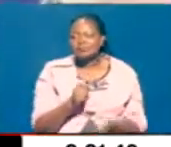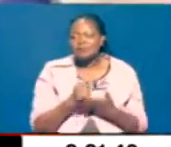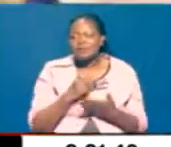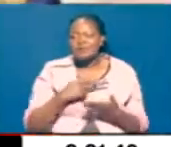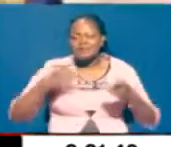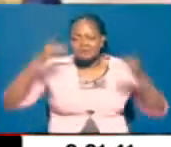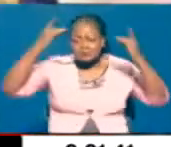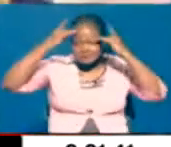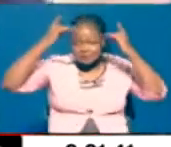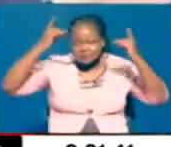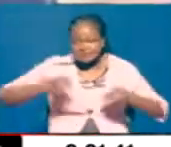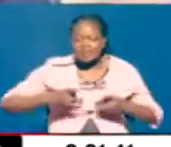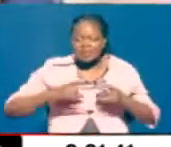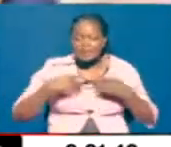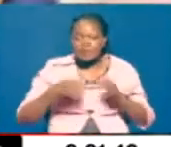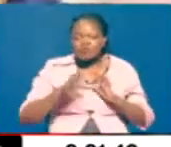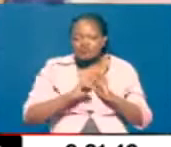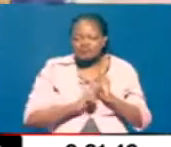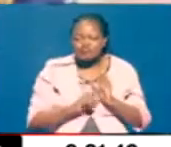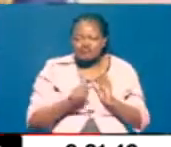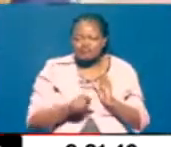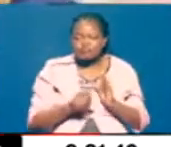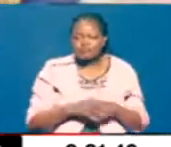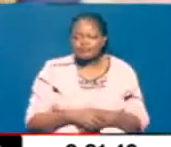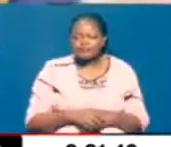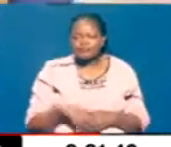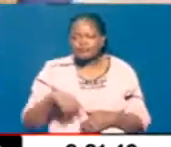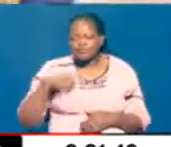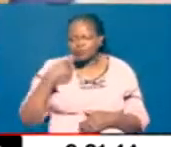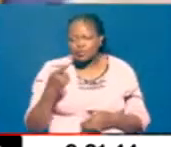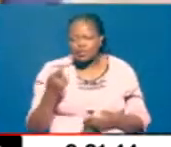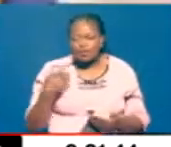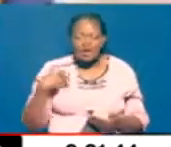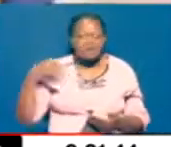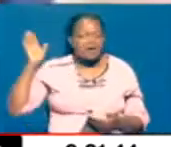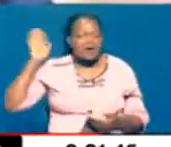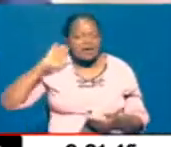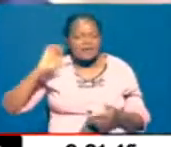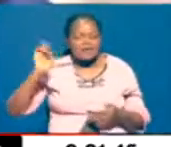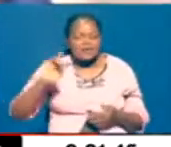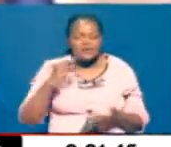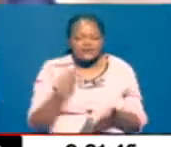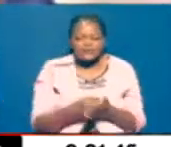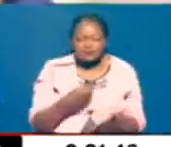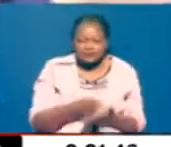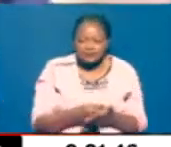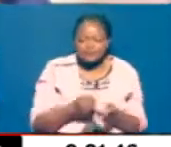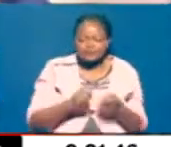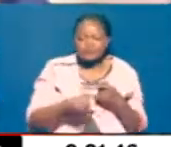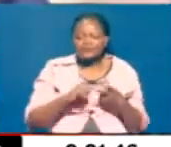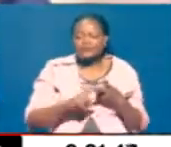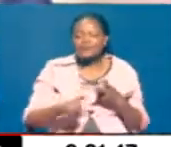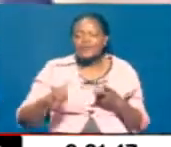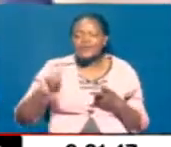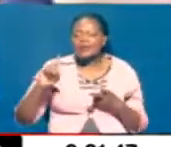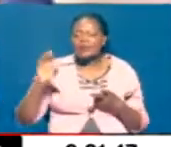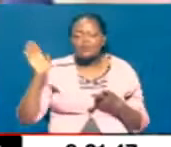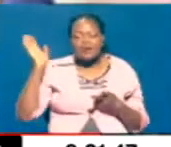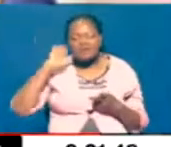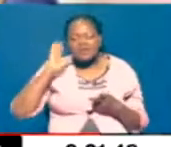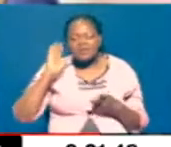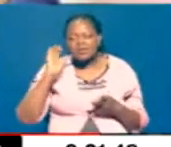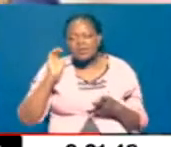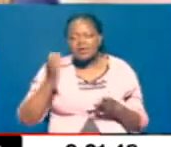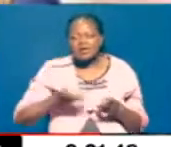ya regulation hizi. Kwa hivyo tumeweza kusikiza wizara ya fedha, tumeweza kusikiza Council of